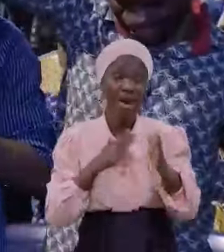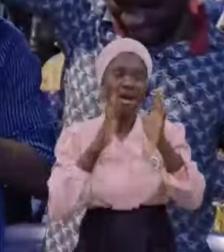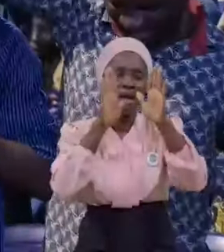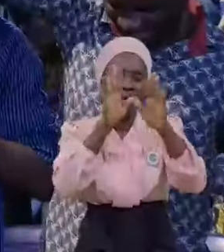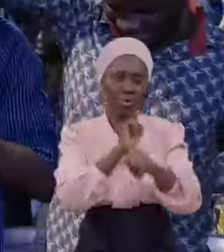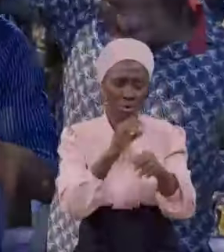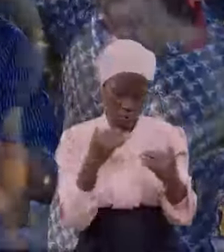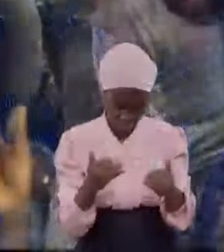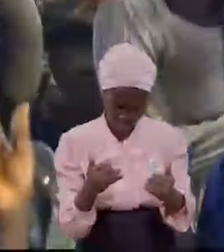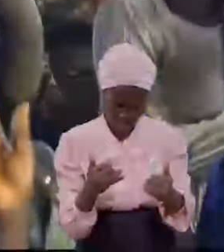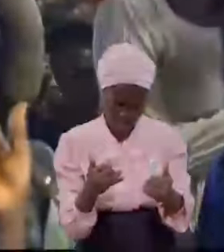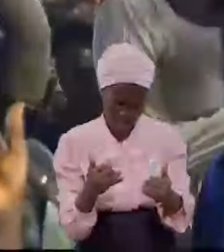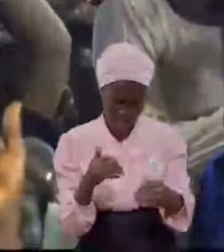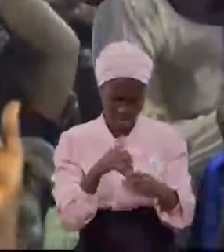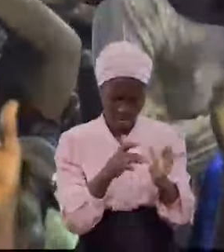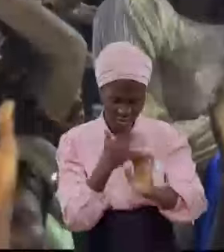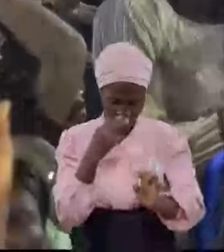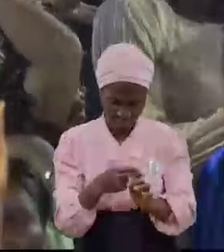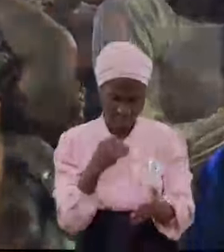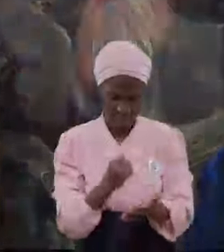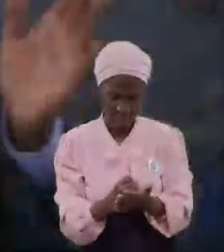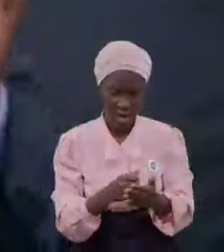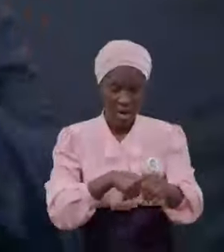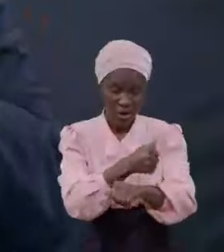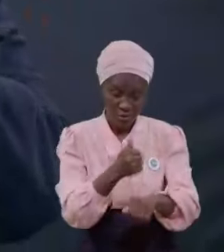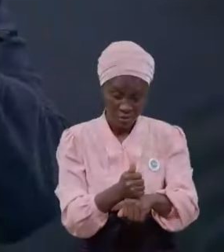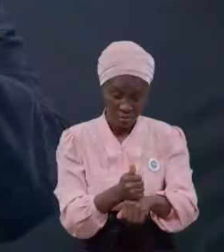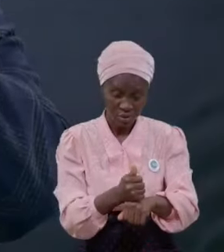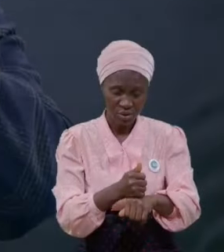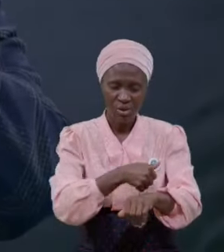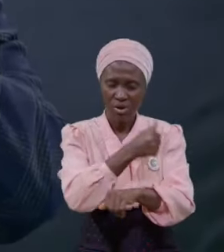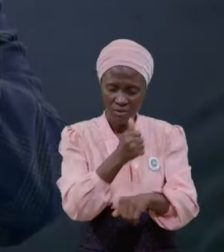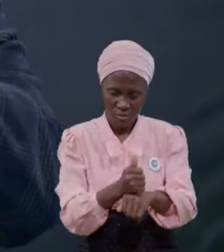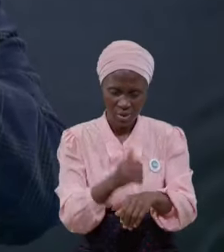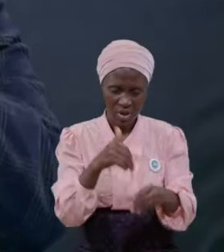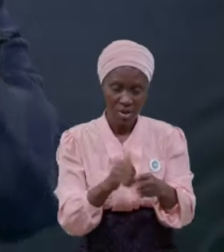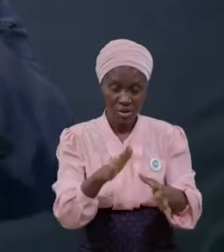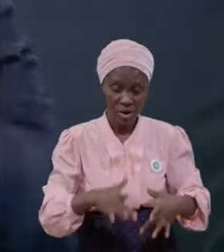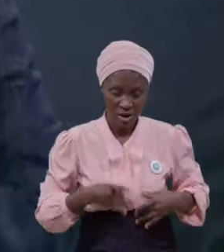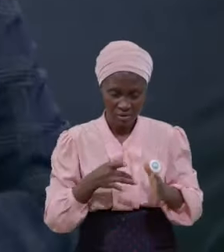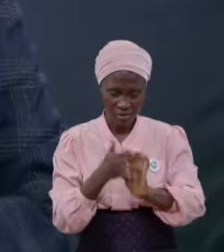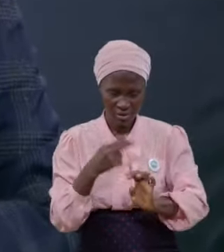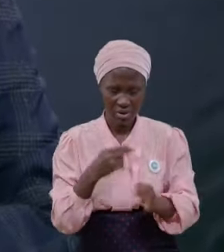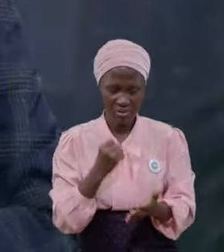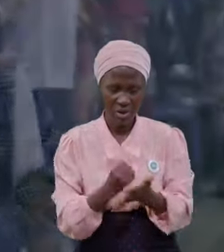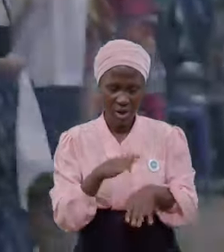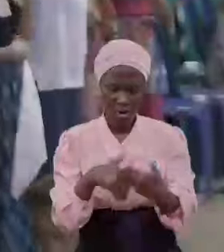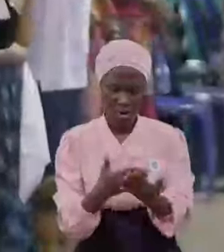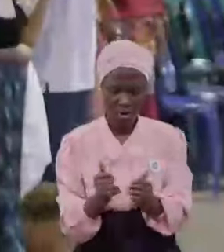Confirmation in your life. All together, healing, deliverance, recovery in your